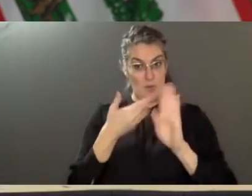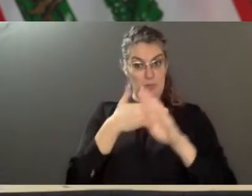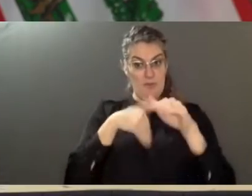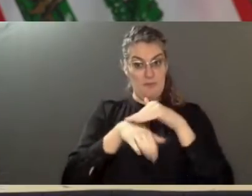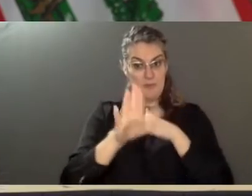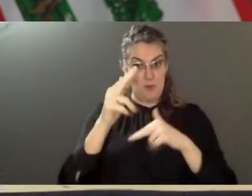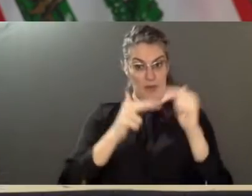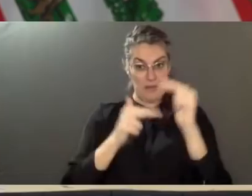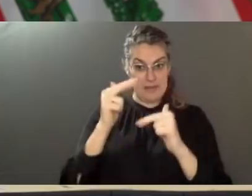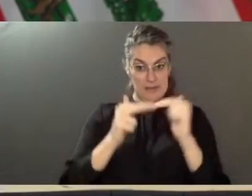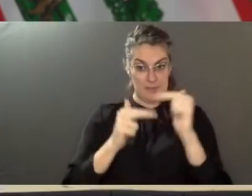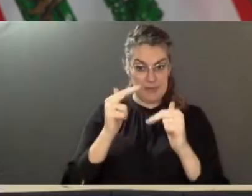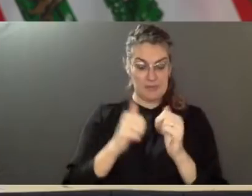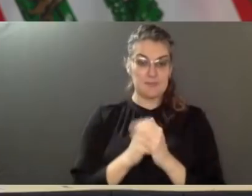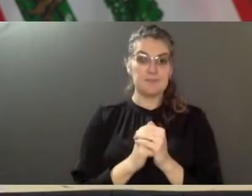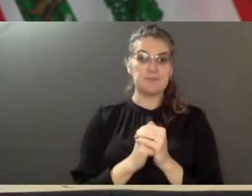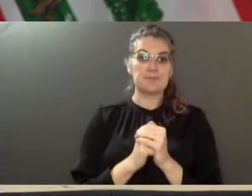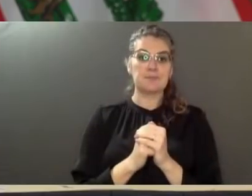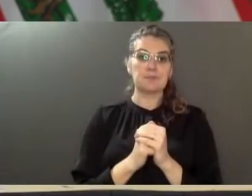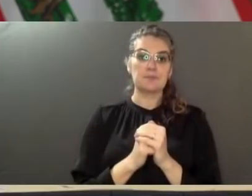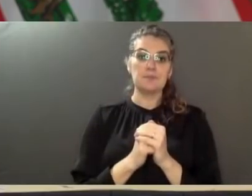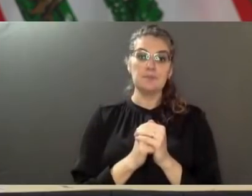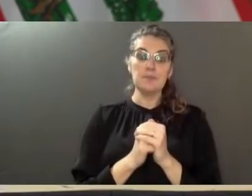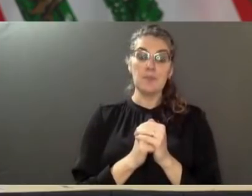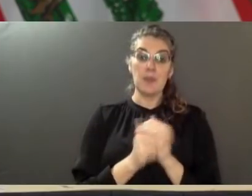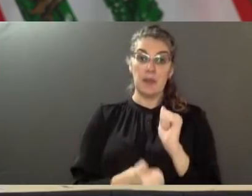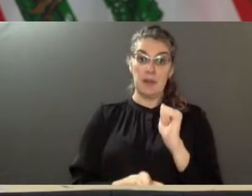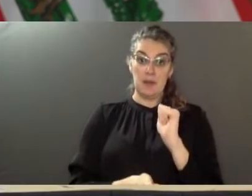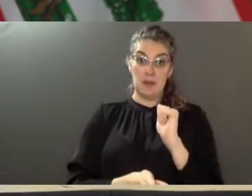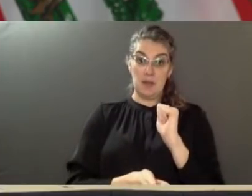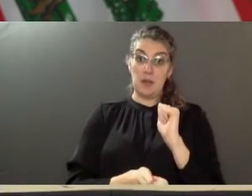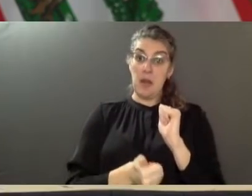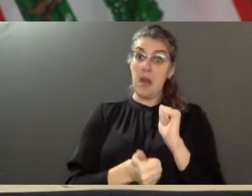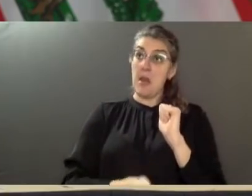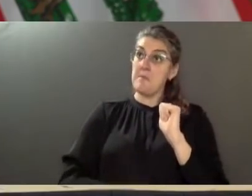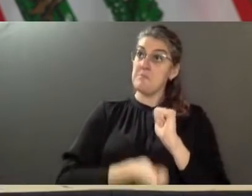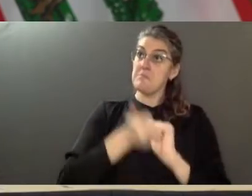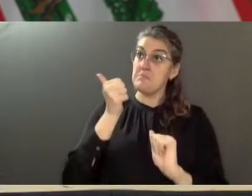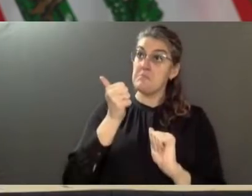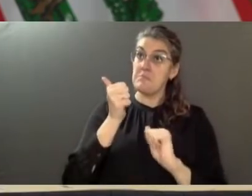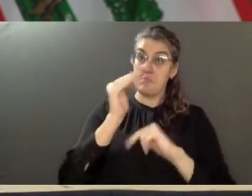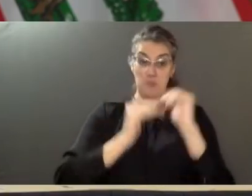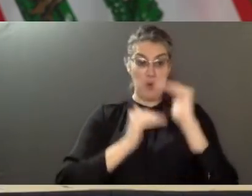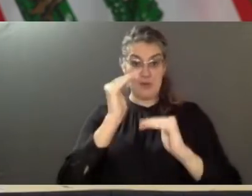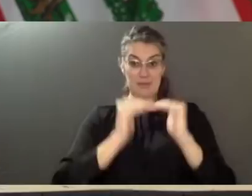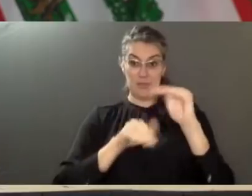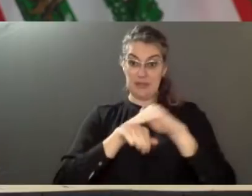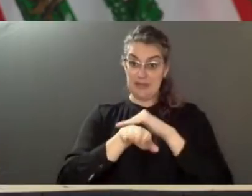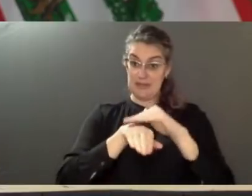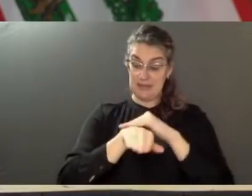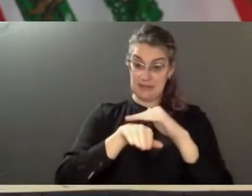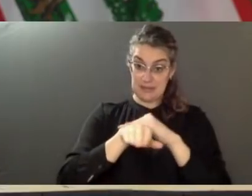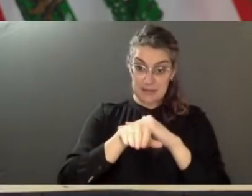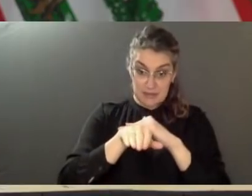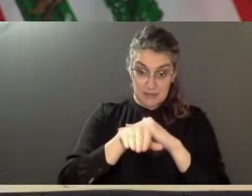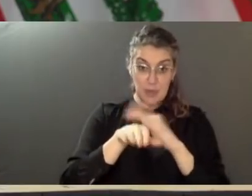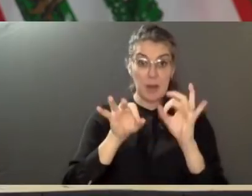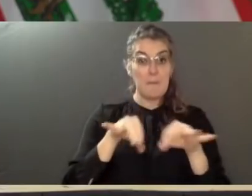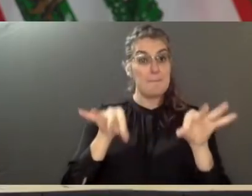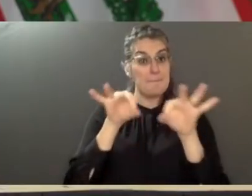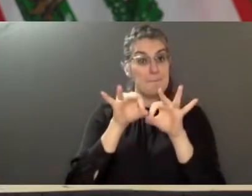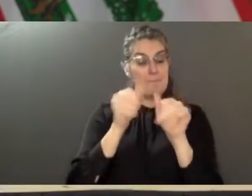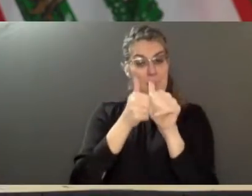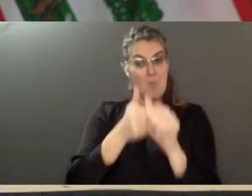general visiting guidelines that make our facilities among the most accessible in Canada currently, individual units and sites do have